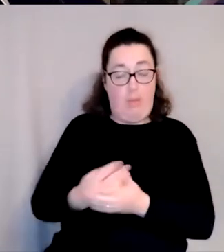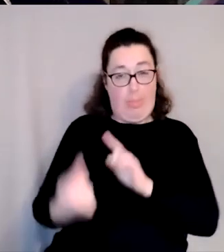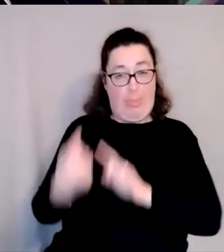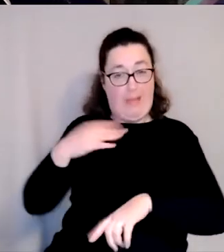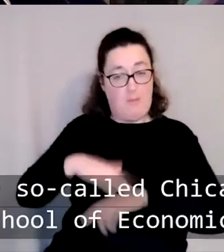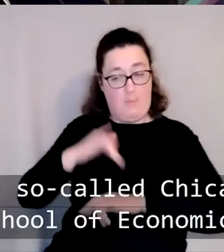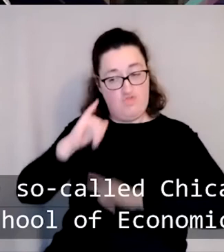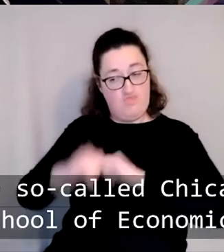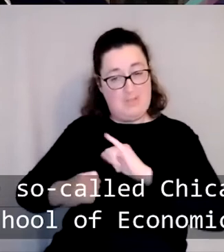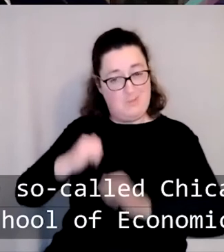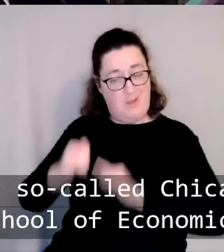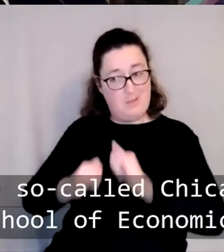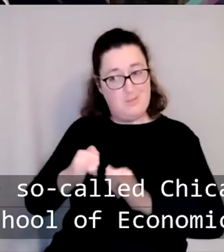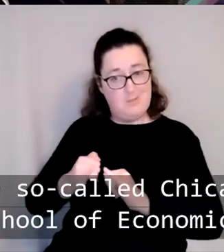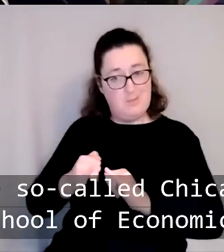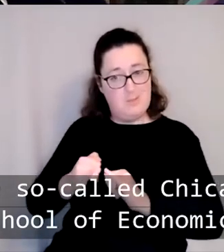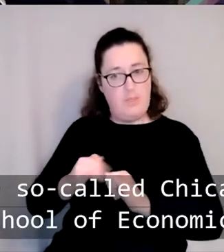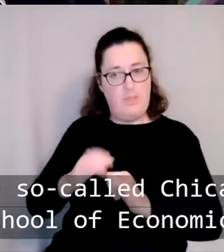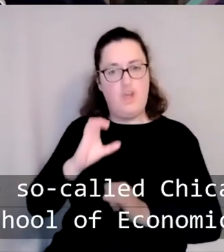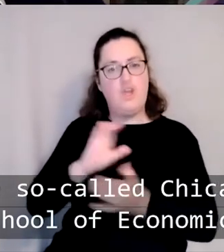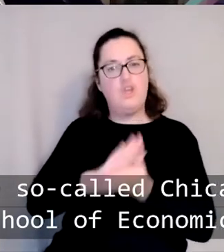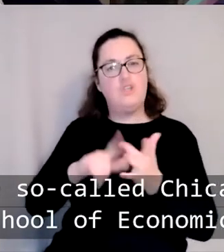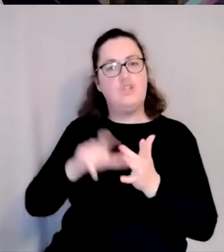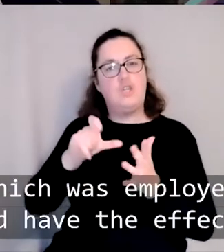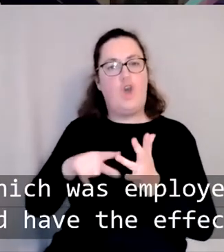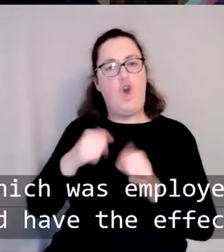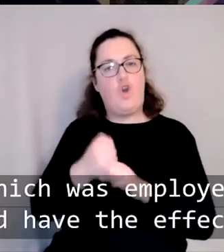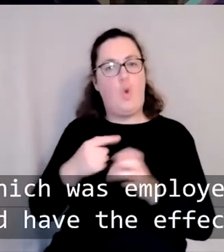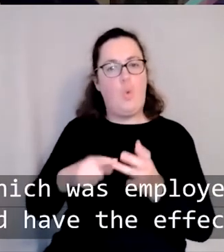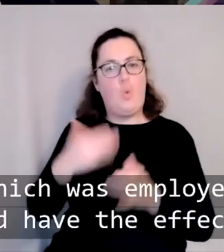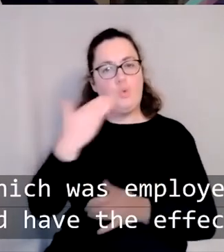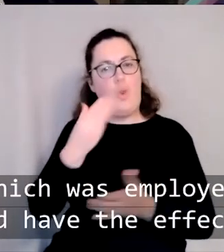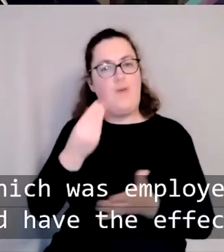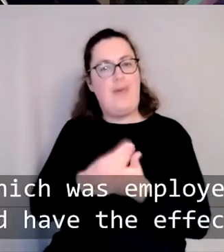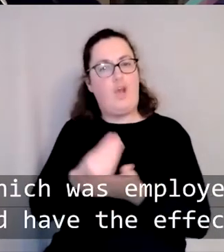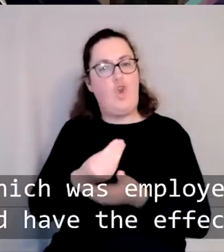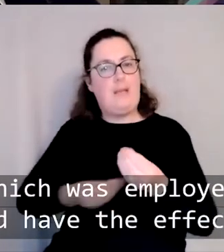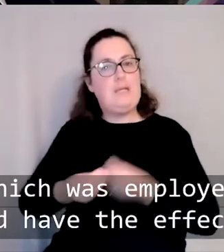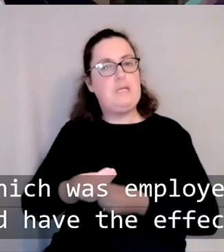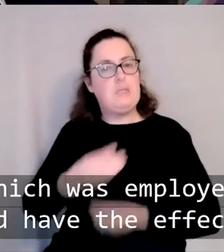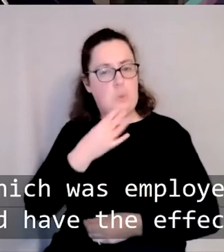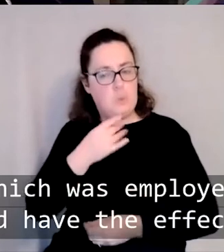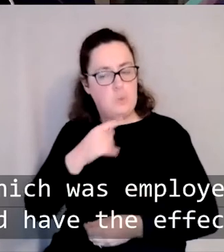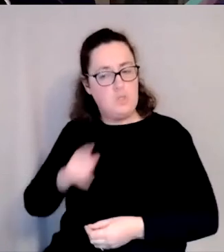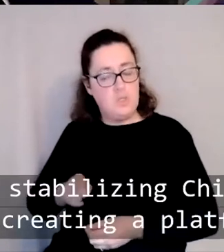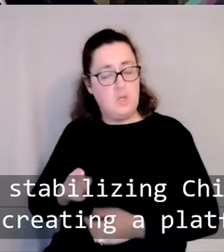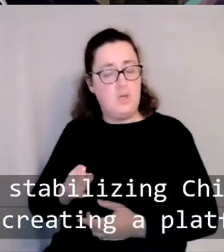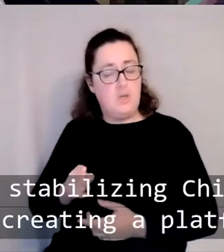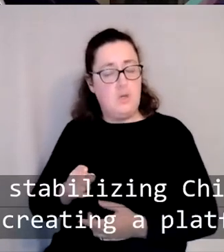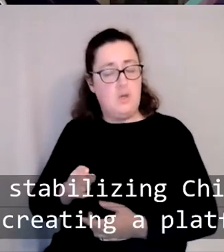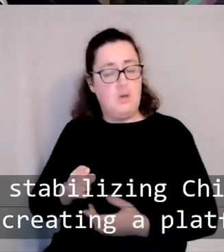time, the so-called Chicago School of Economics, which was employed, did have the effect